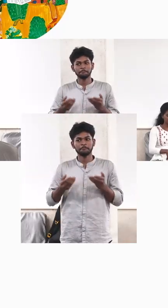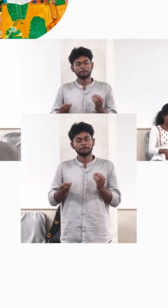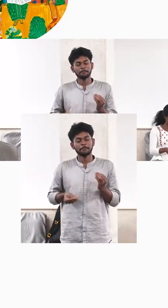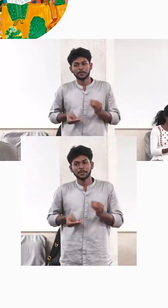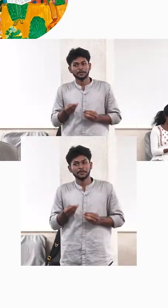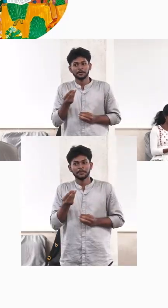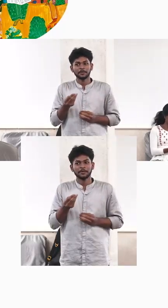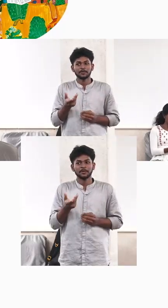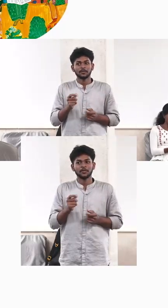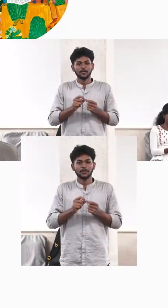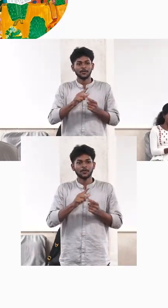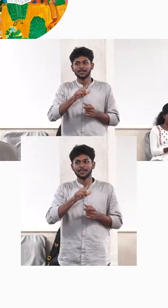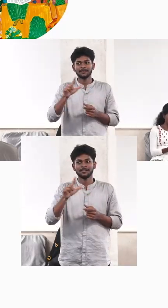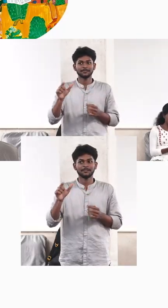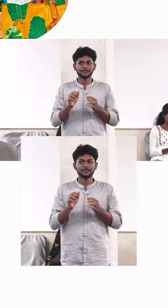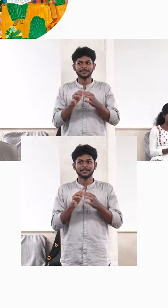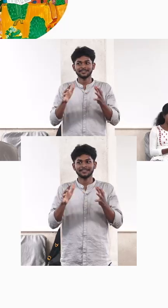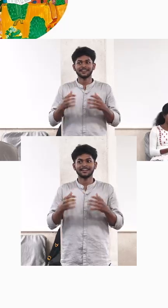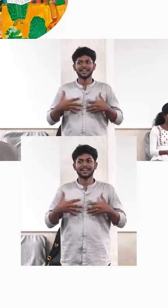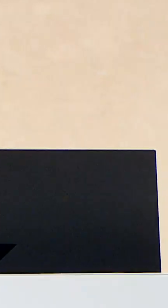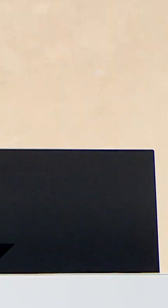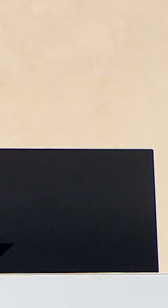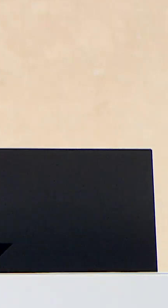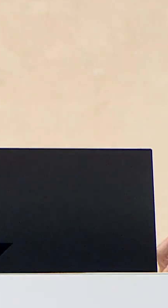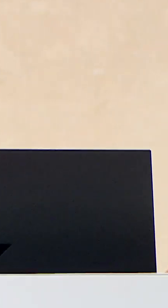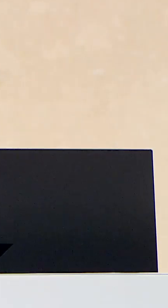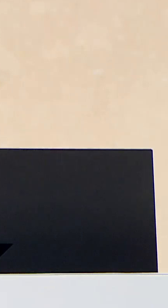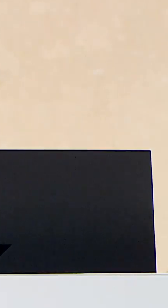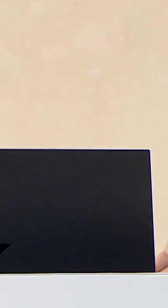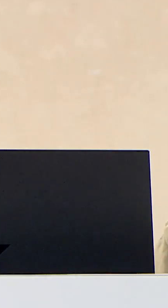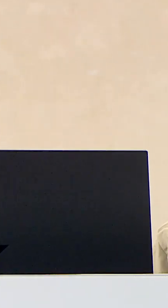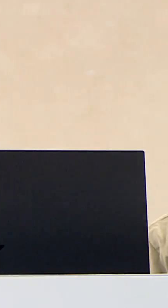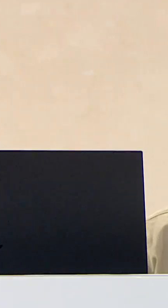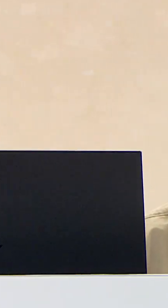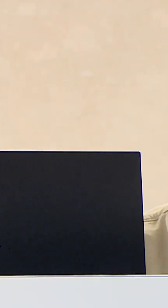took all our energy. I hope you have still a bit left